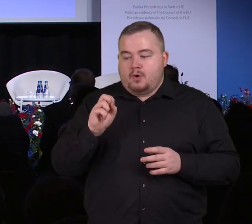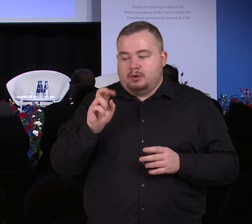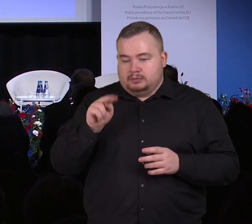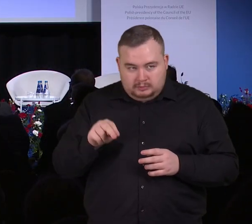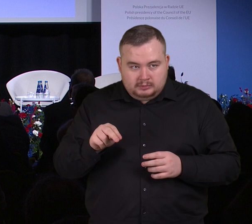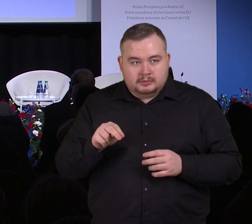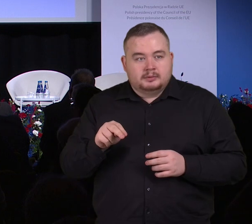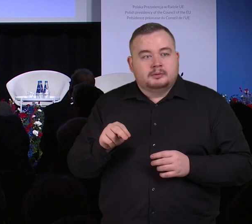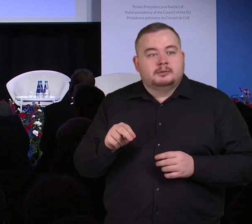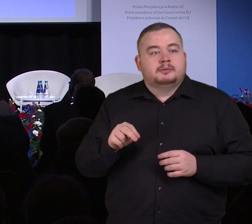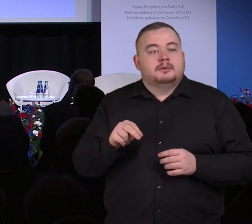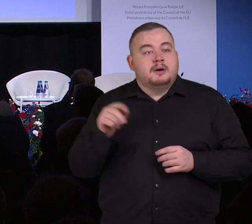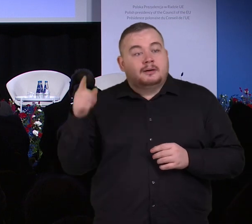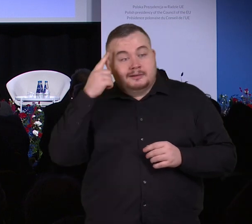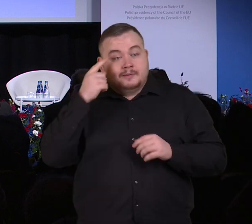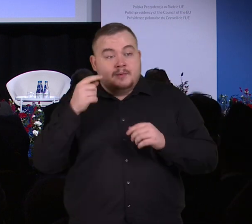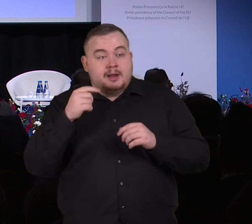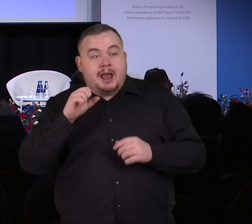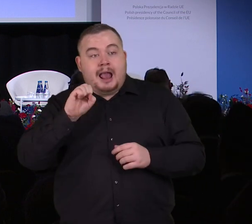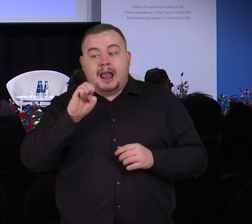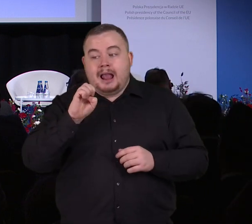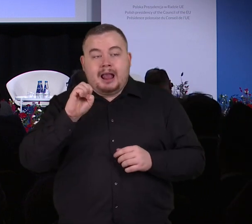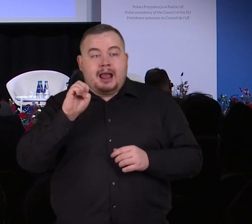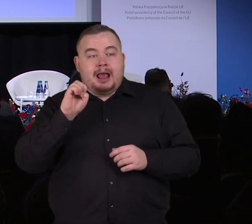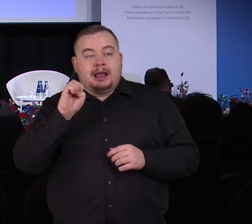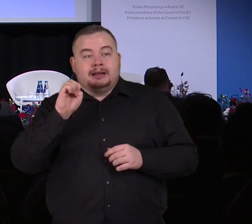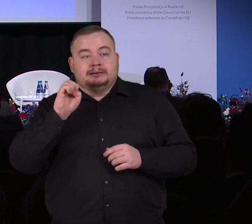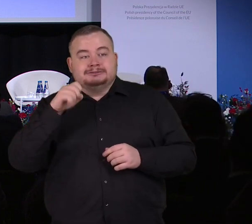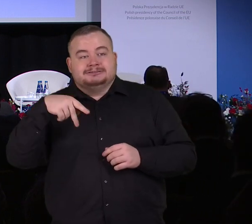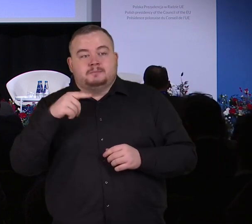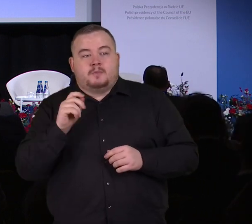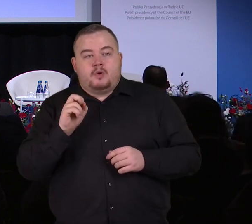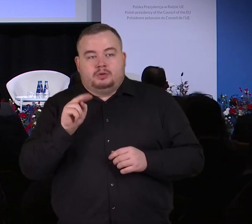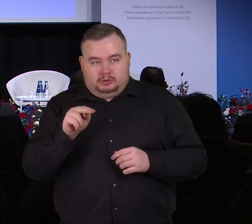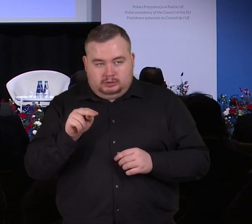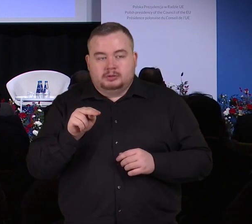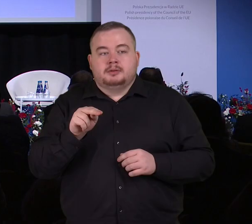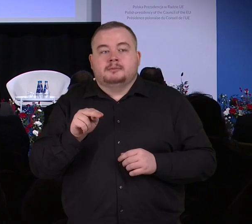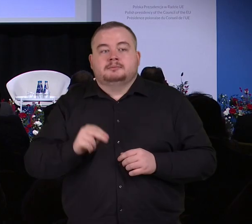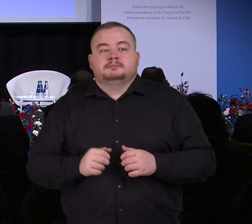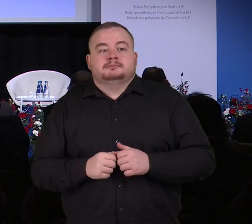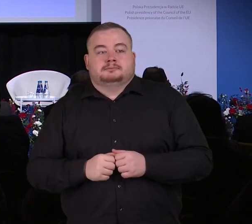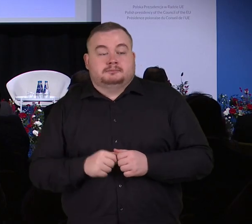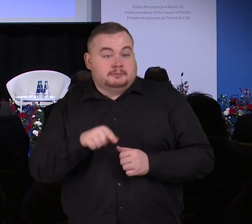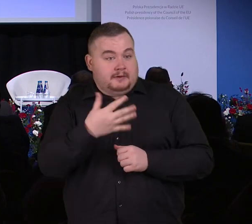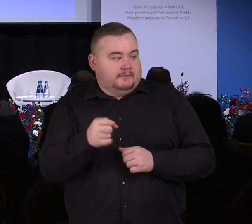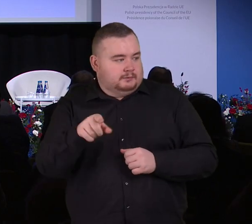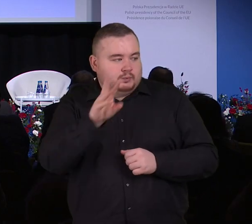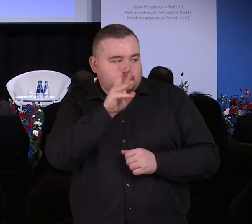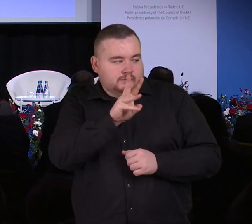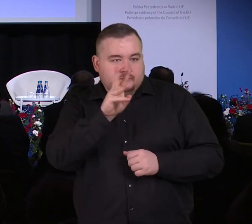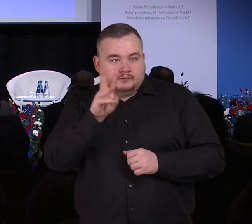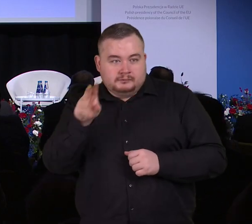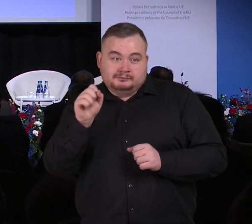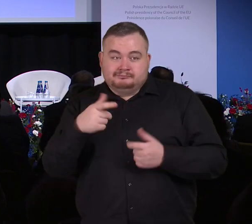but ESPON.eu, and we'll be really happy to having you there to discuss